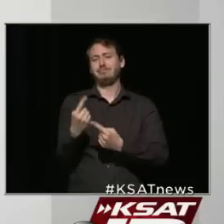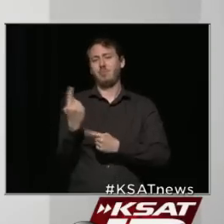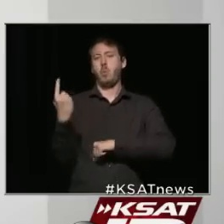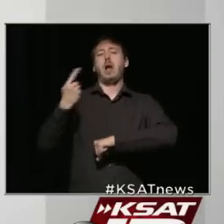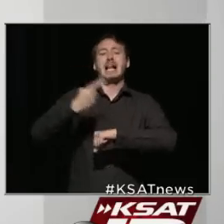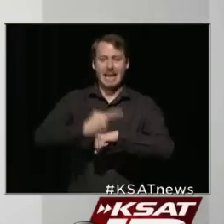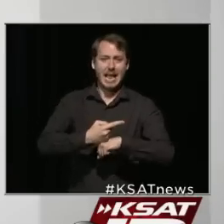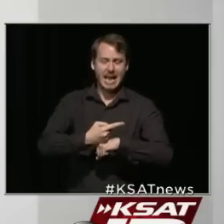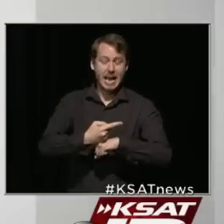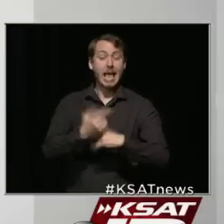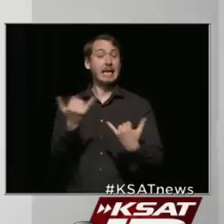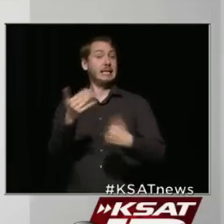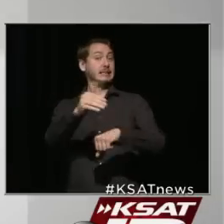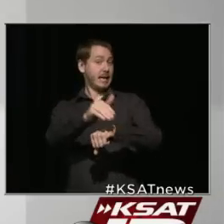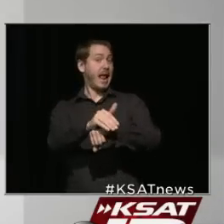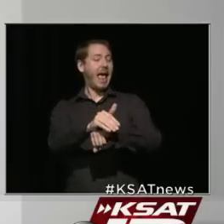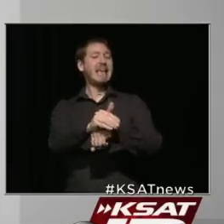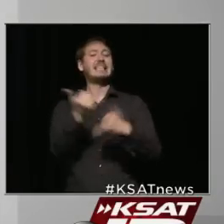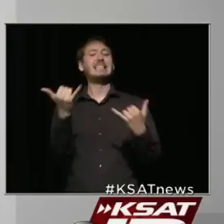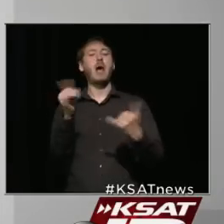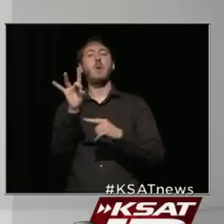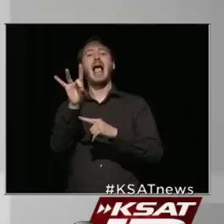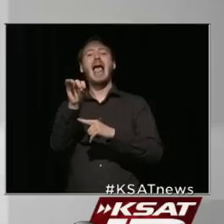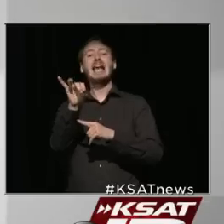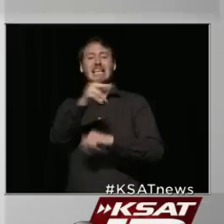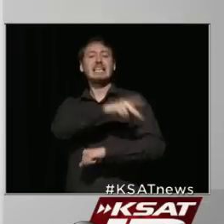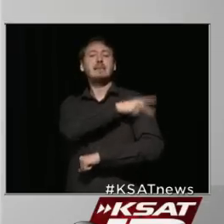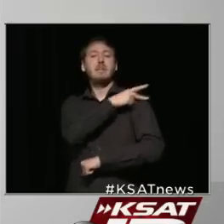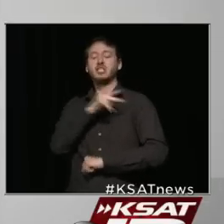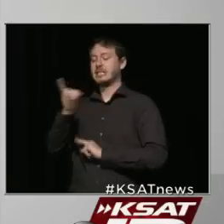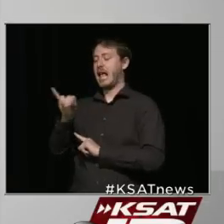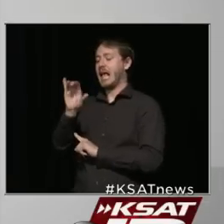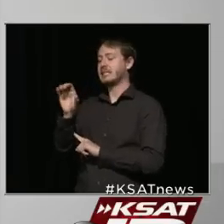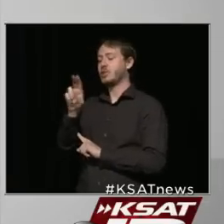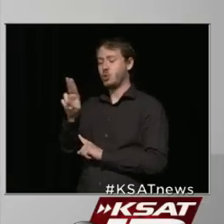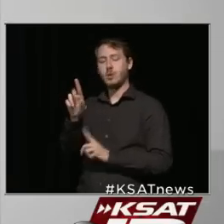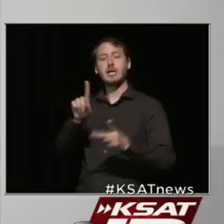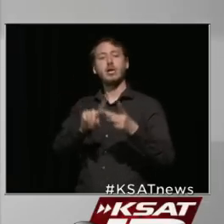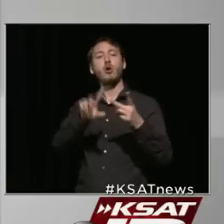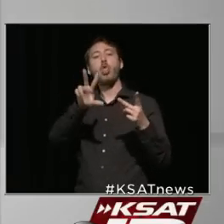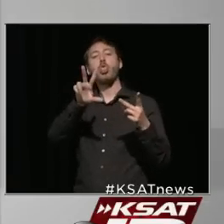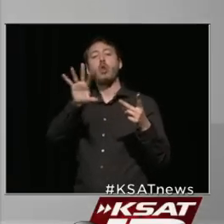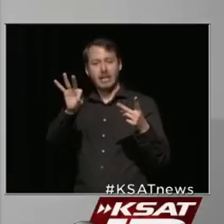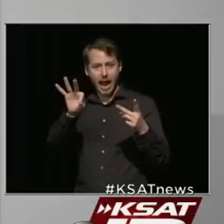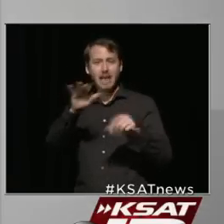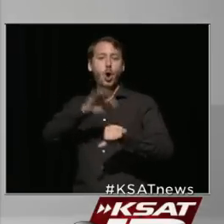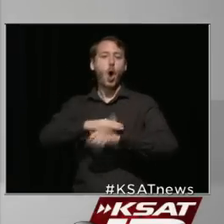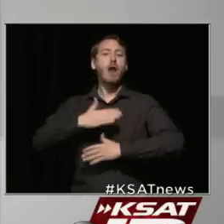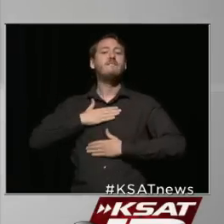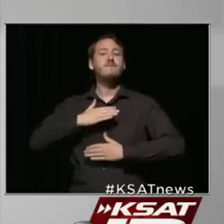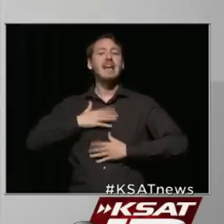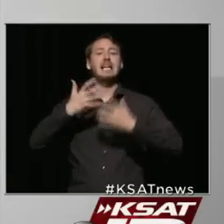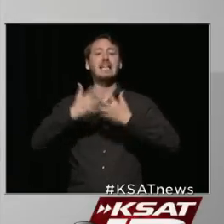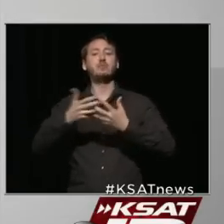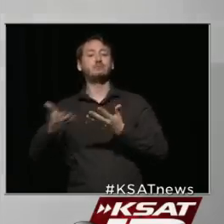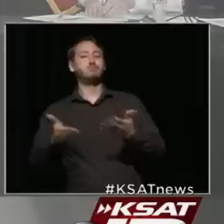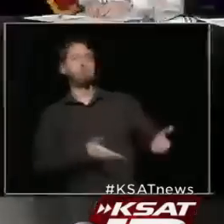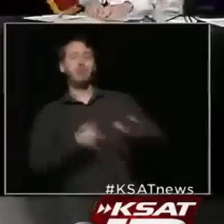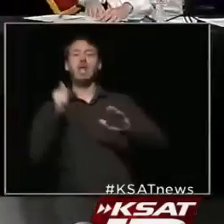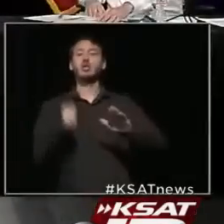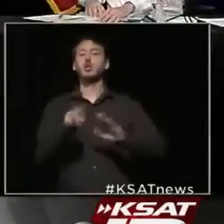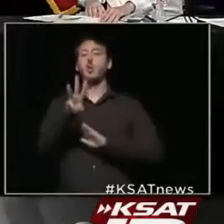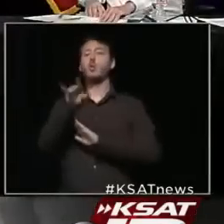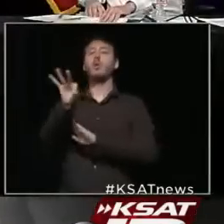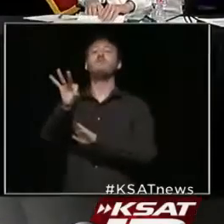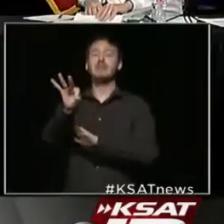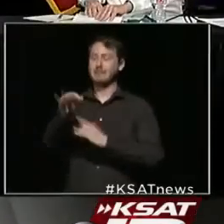hours. And this evening, we have 80 patients in the ICU and 39 patients on ventilators. Let me turn it over now to Judge Wolf.